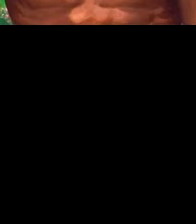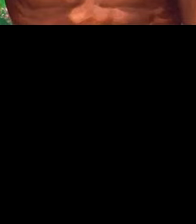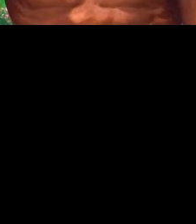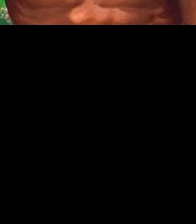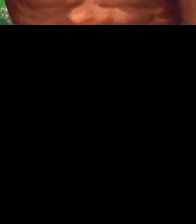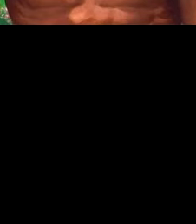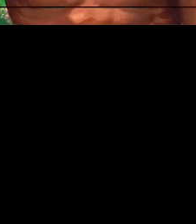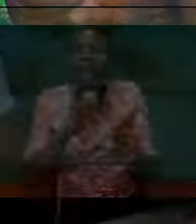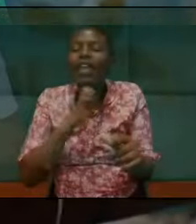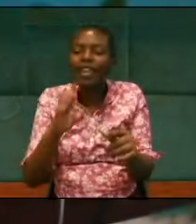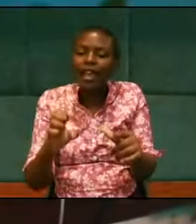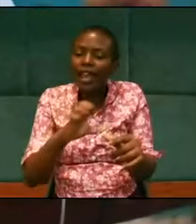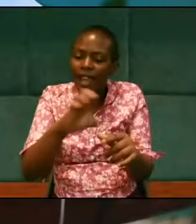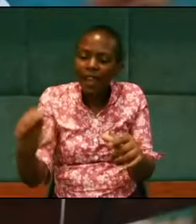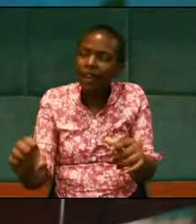tend and to keep it.